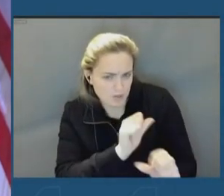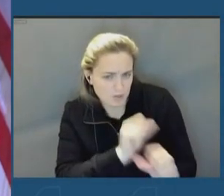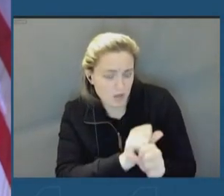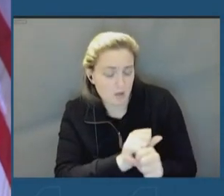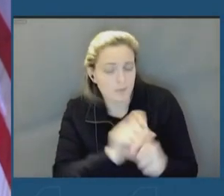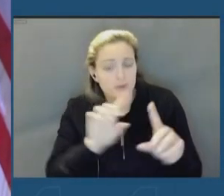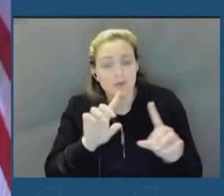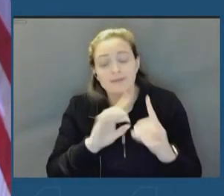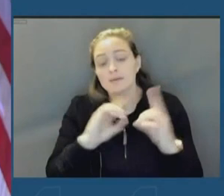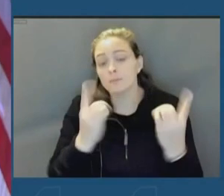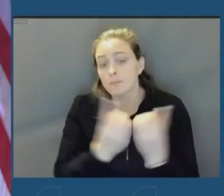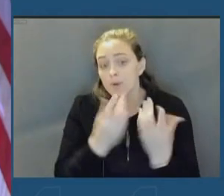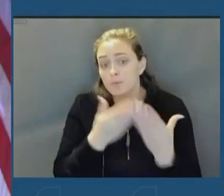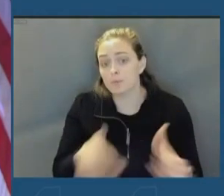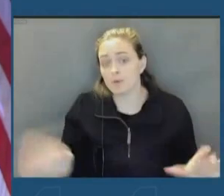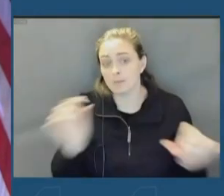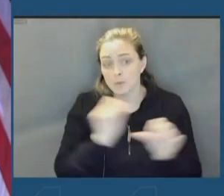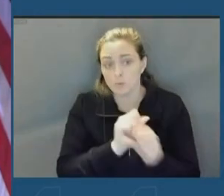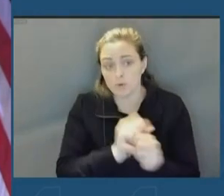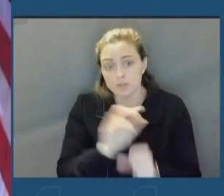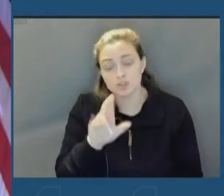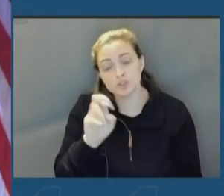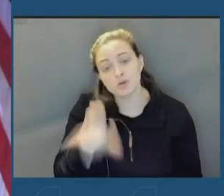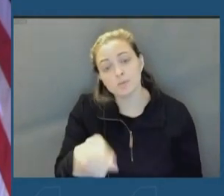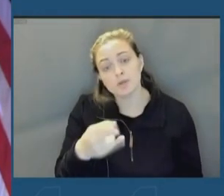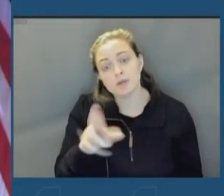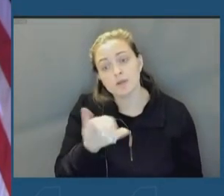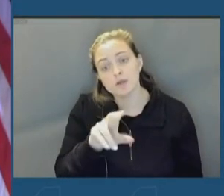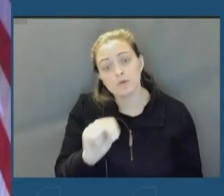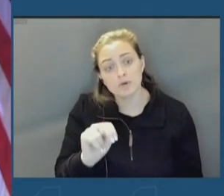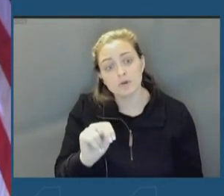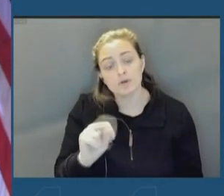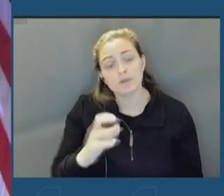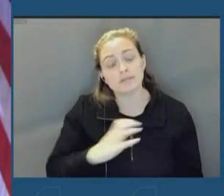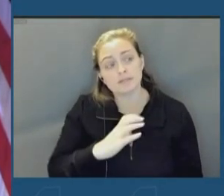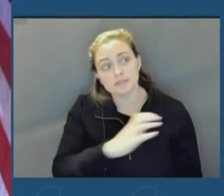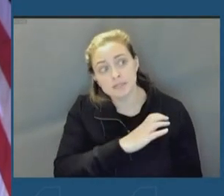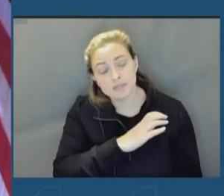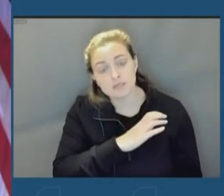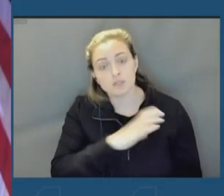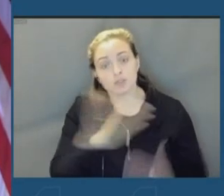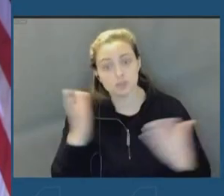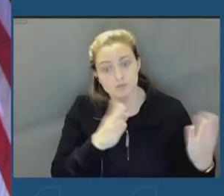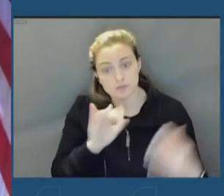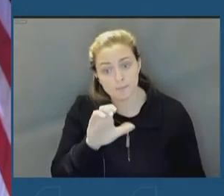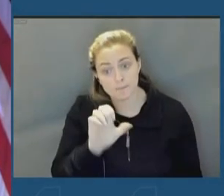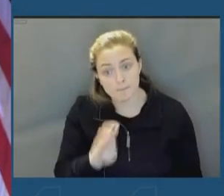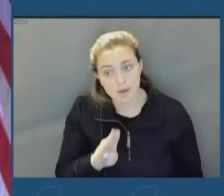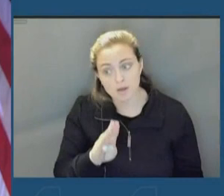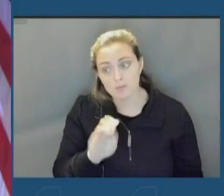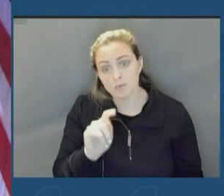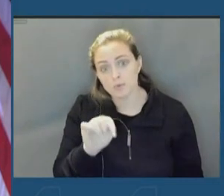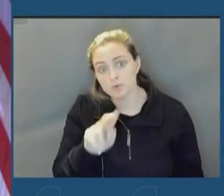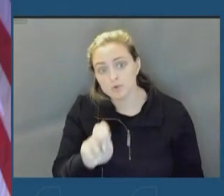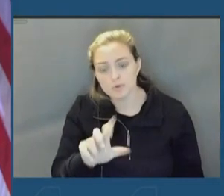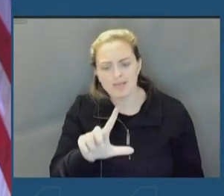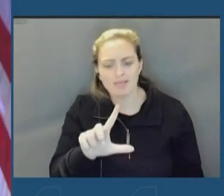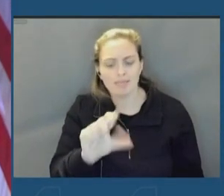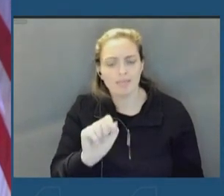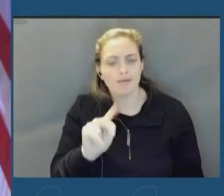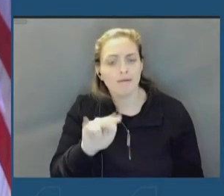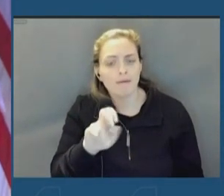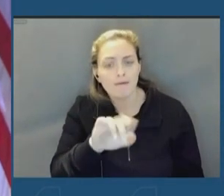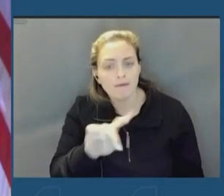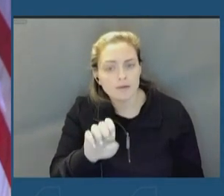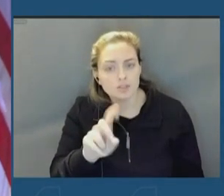Works, Jeremy Huron, Citizen Services, Bob Krutinger and LaCandice Durham that worked on the